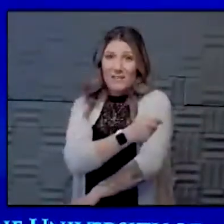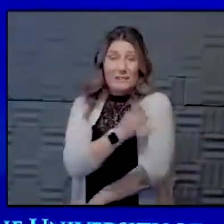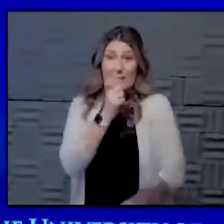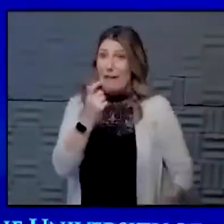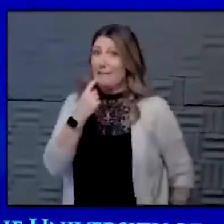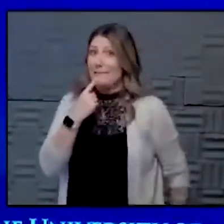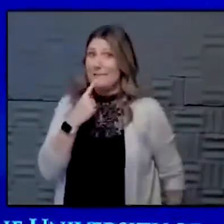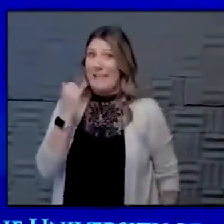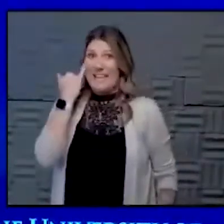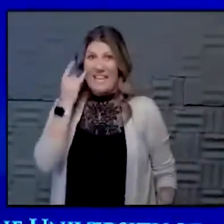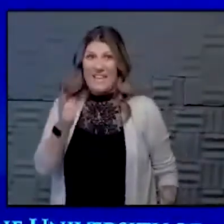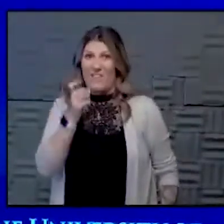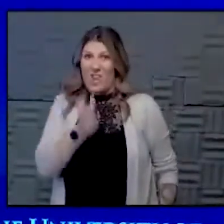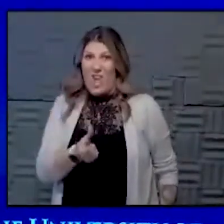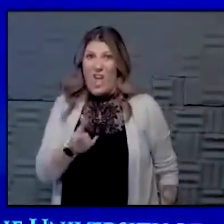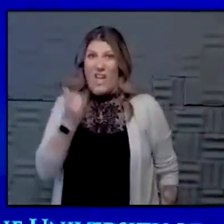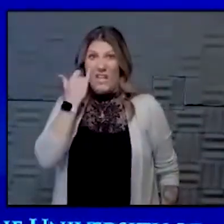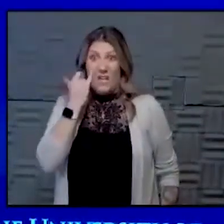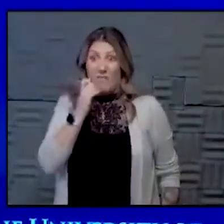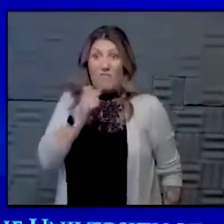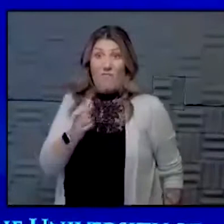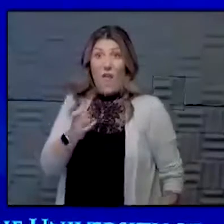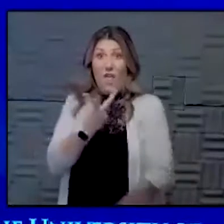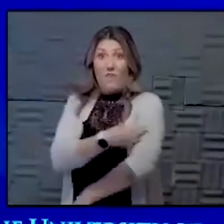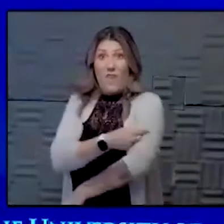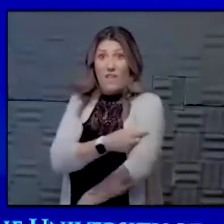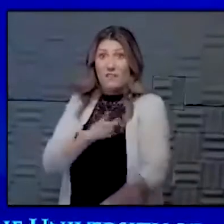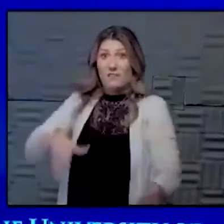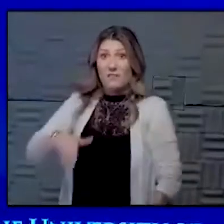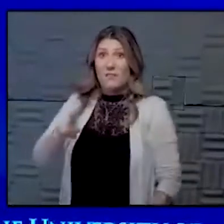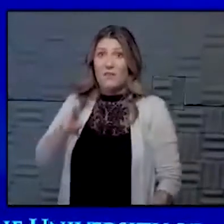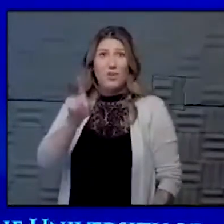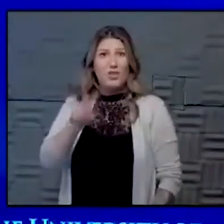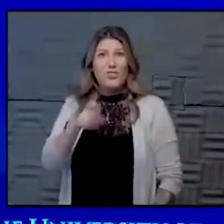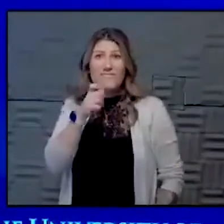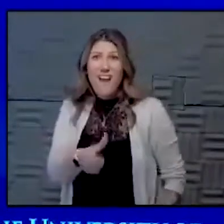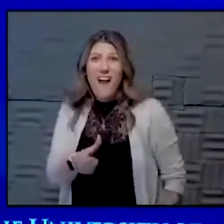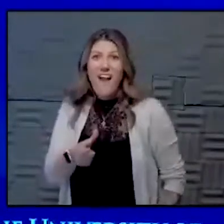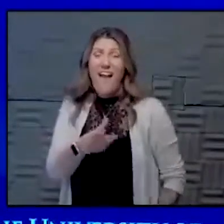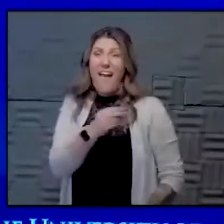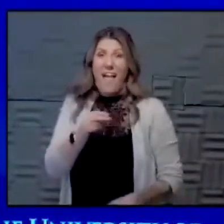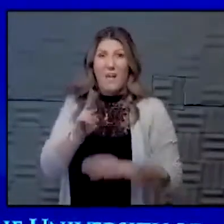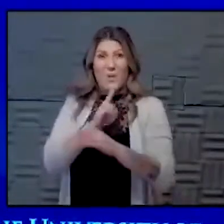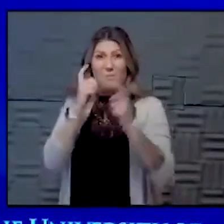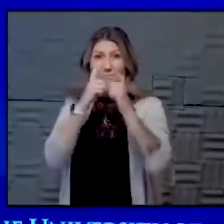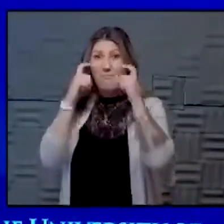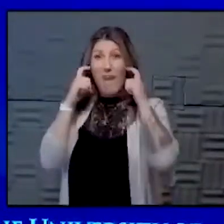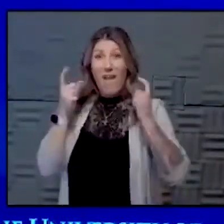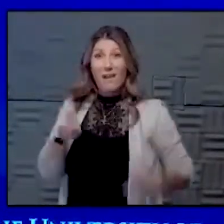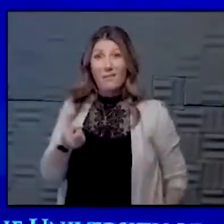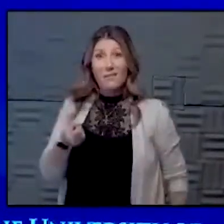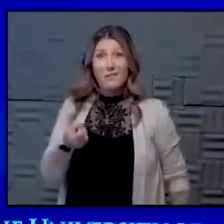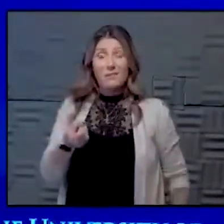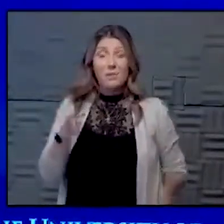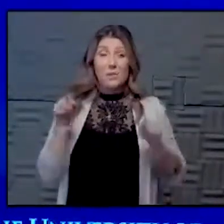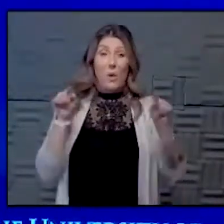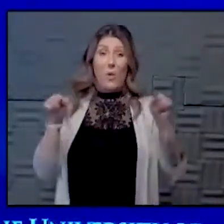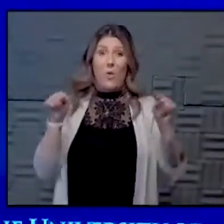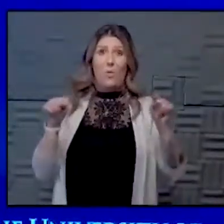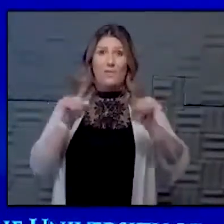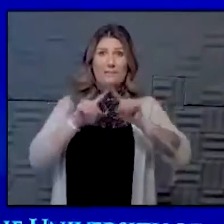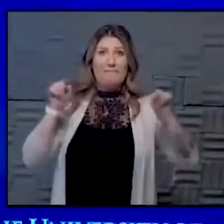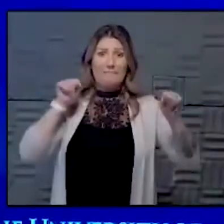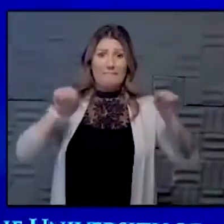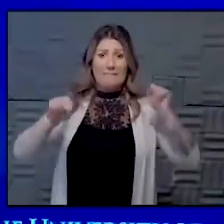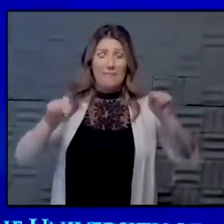that if you're not. In fact, they tell you if you haven't been vaccinated, you shouldn't do them, and if you have any doubt, you should wear a mask. So, it's a totally different story